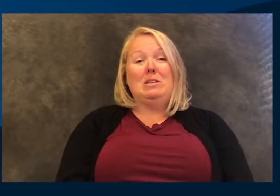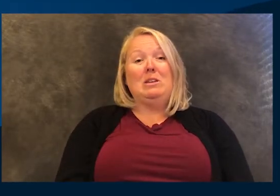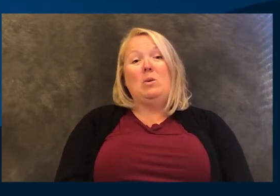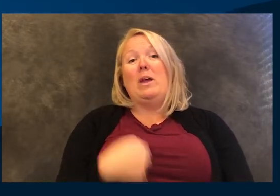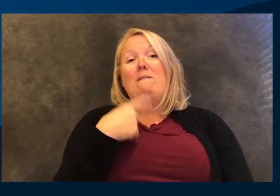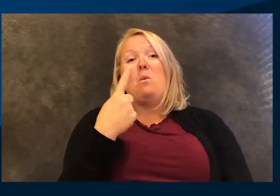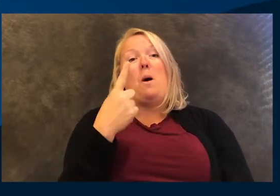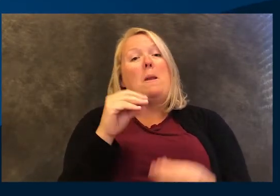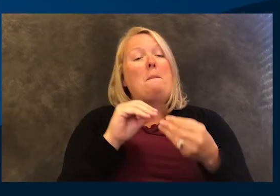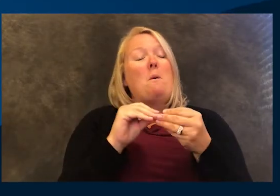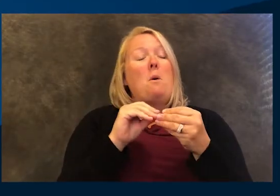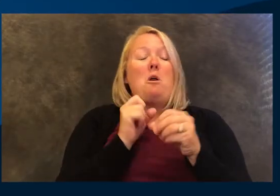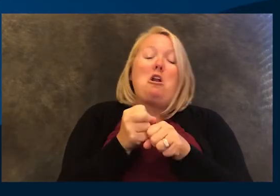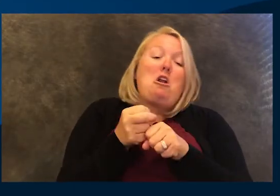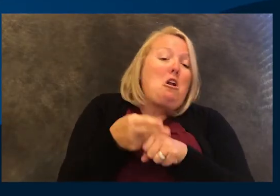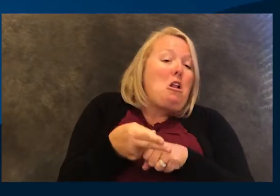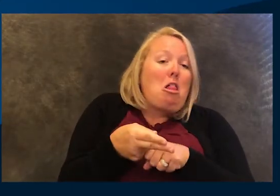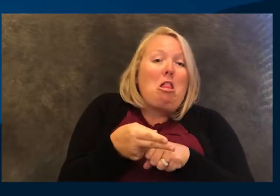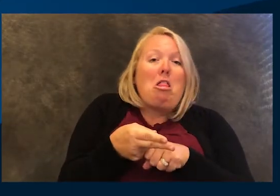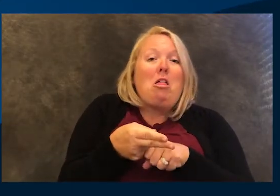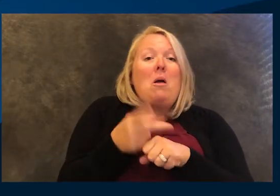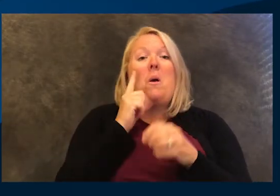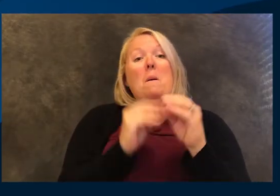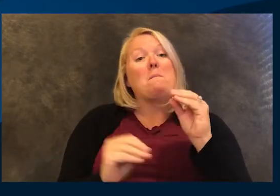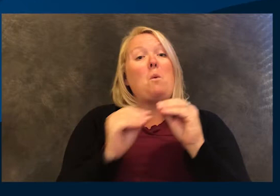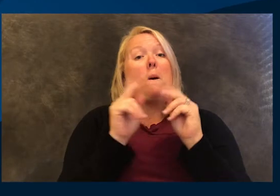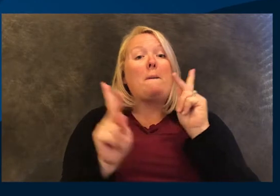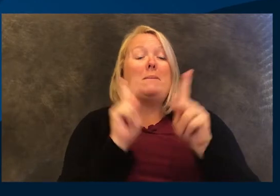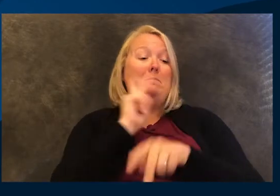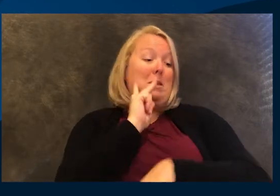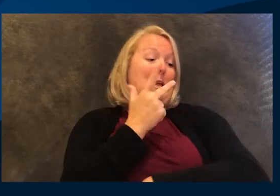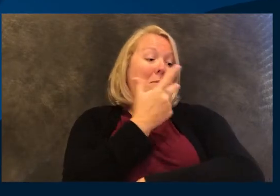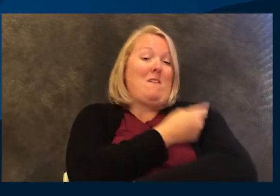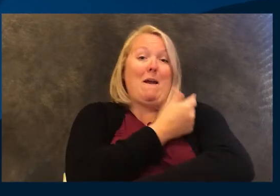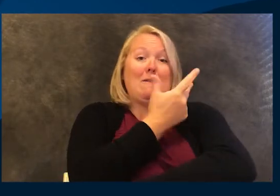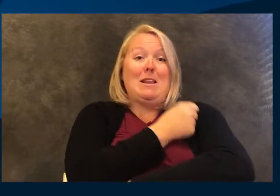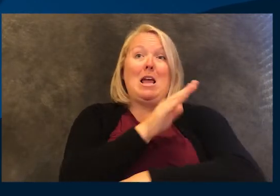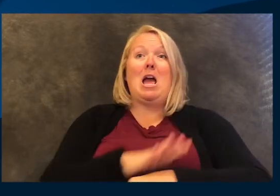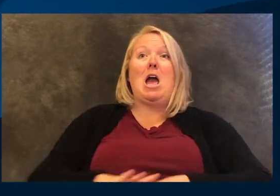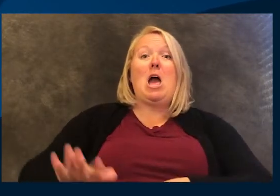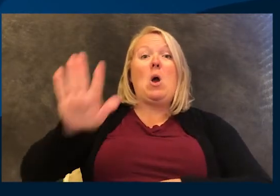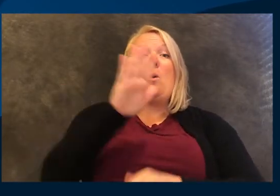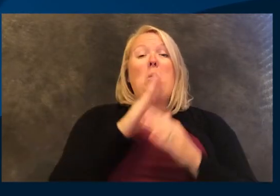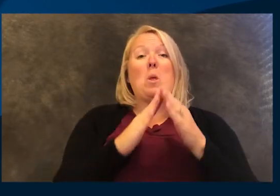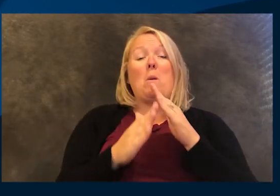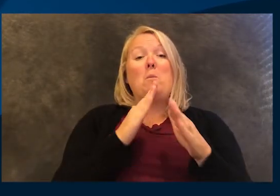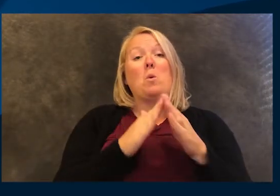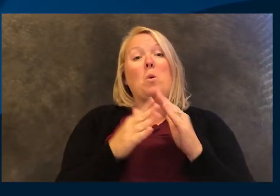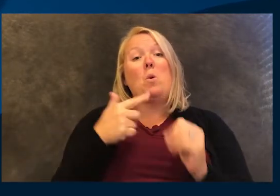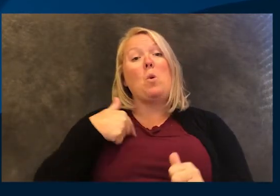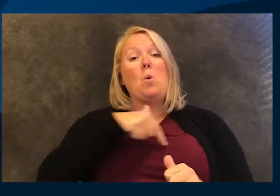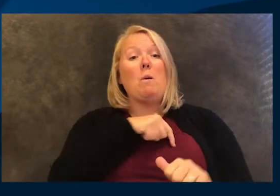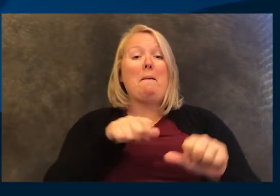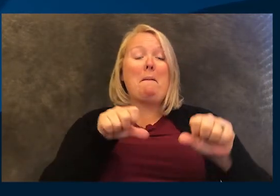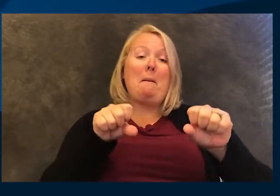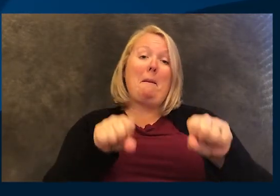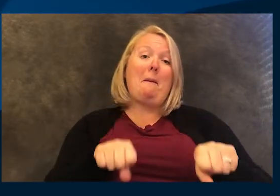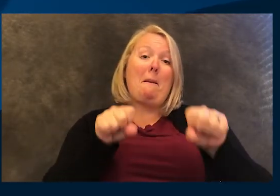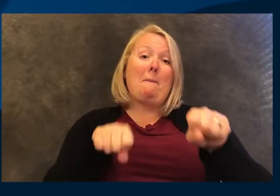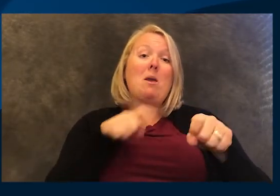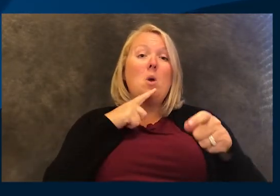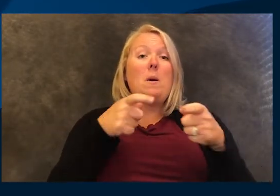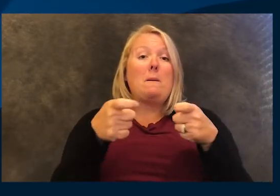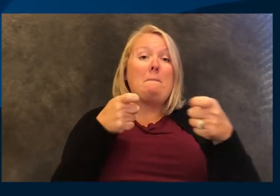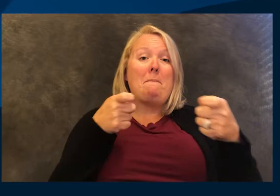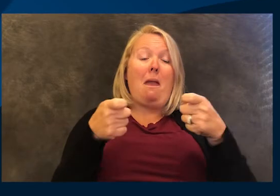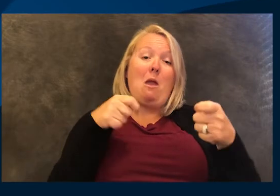am hopeful that as more and more people get vaccinated in the community, that we will be able to